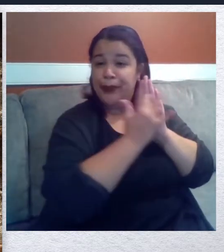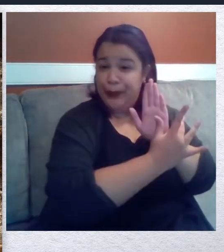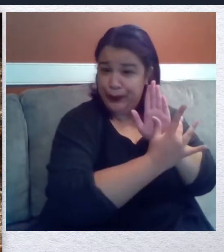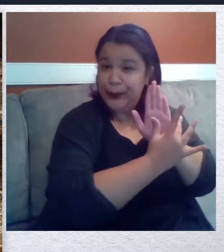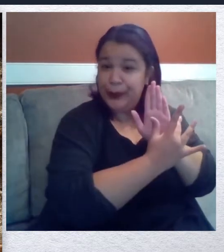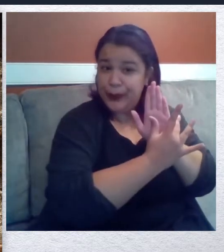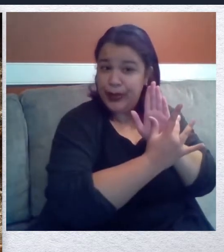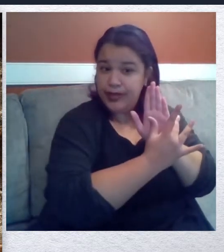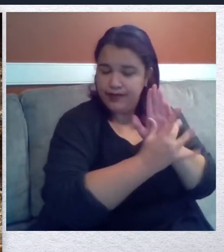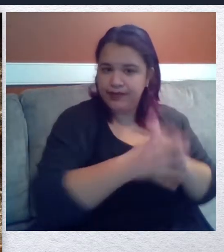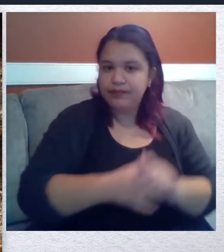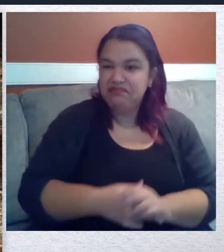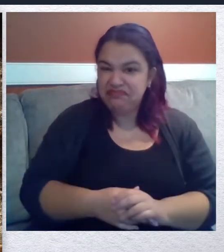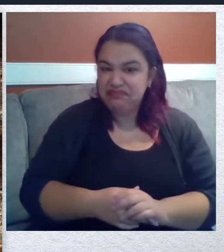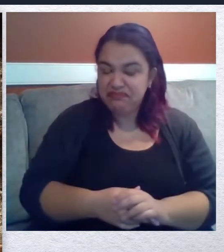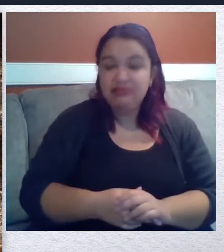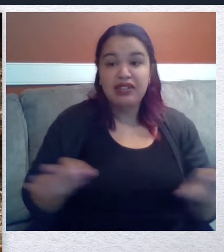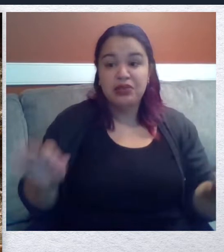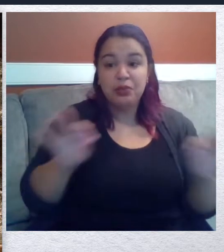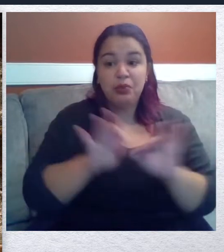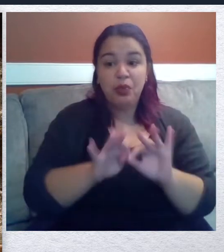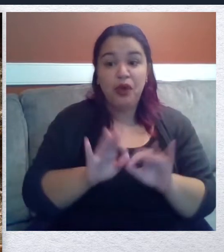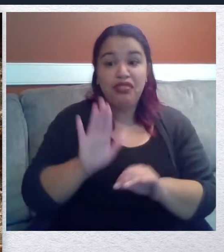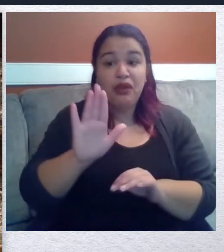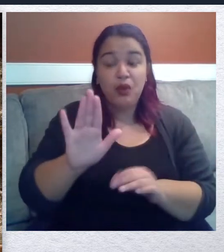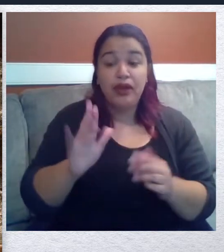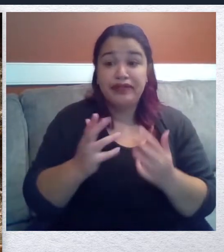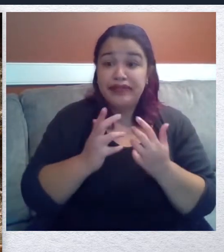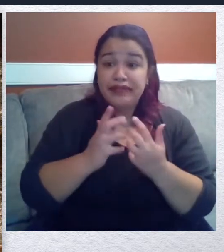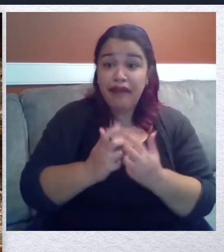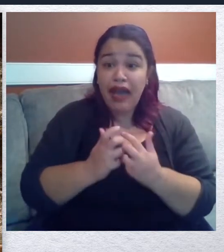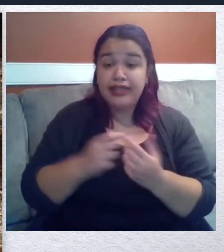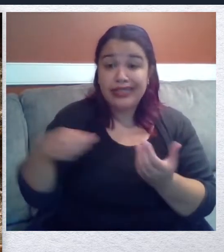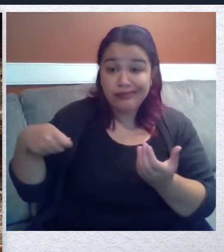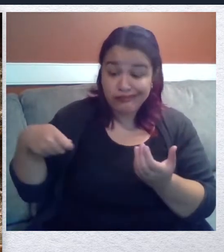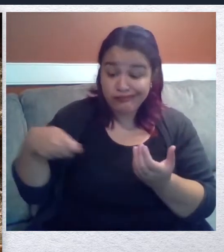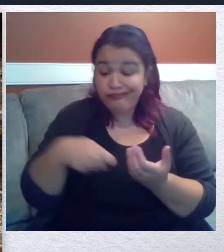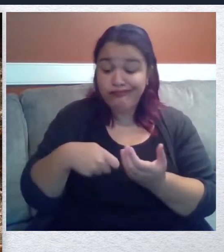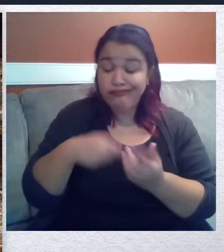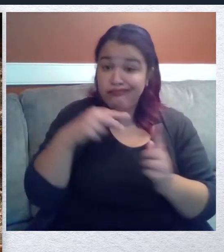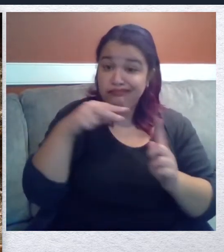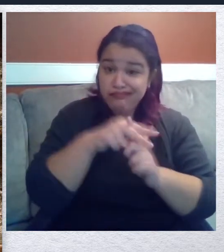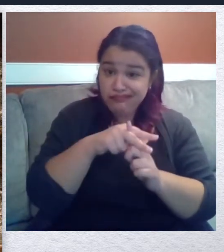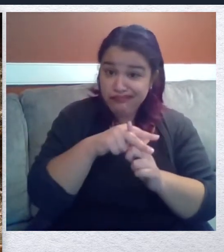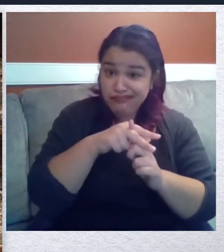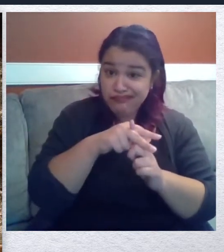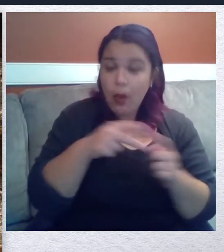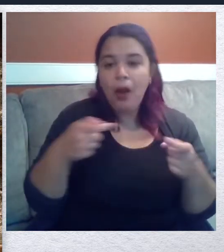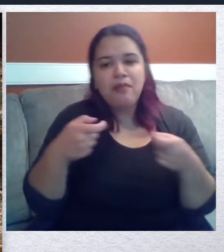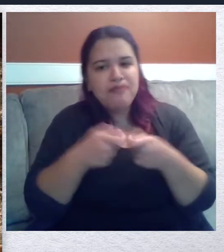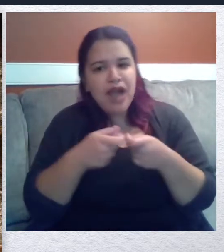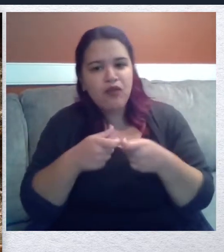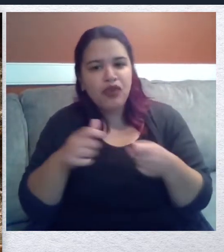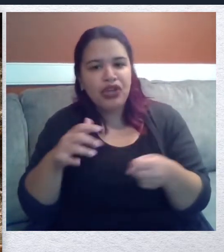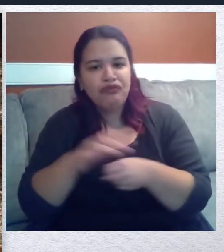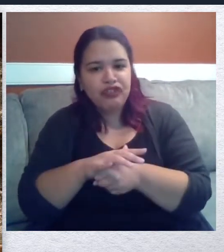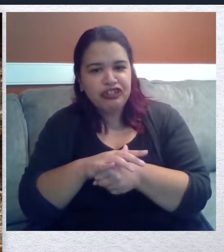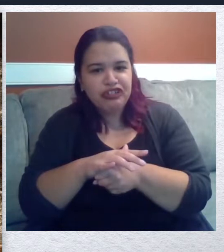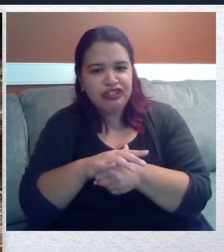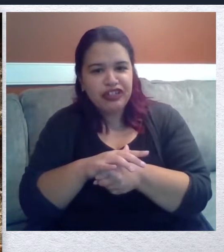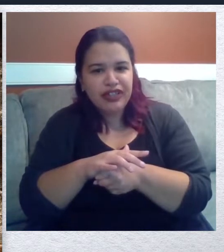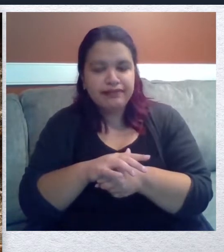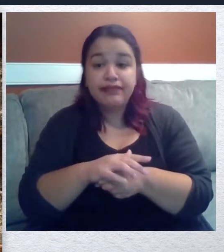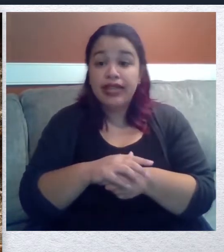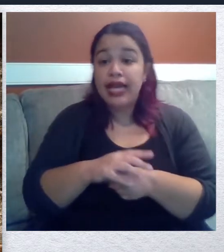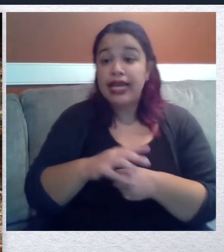or charged. You will want to position the camera so that your face is framed in the camera without cutting off the top